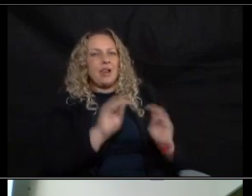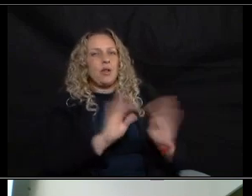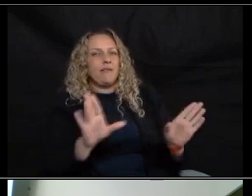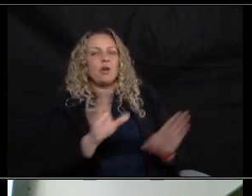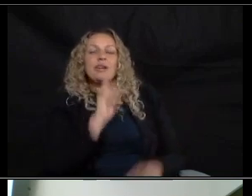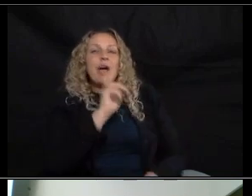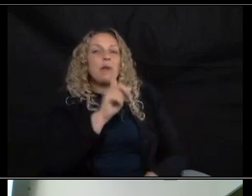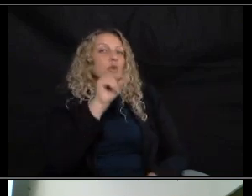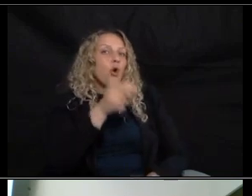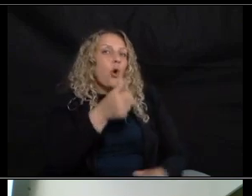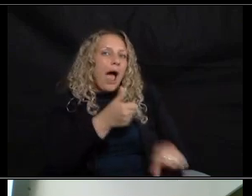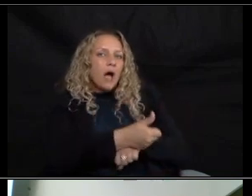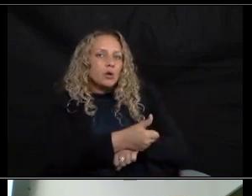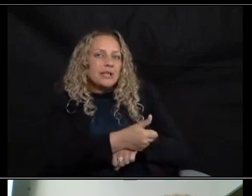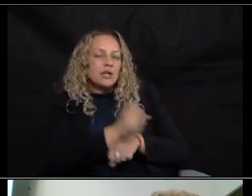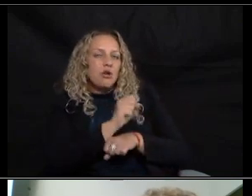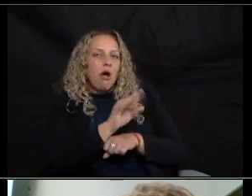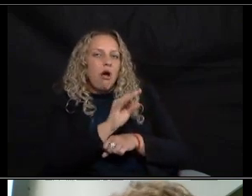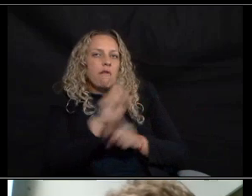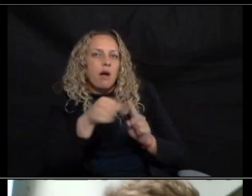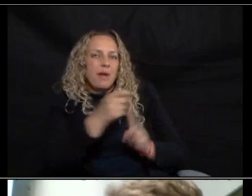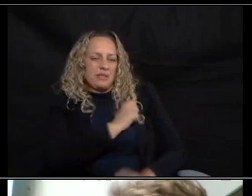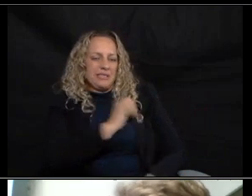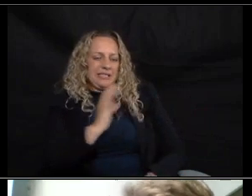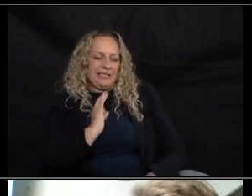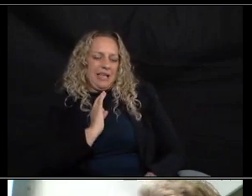absolutely no accusation about staff